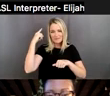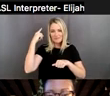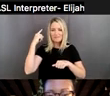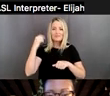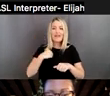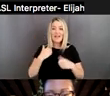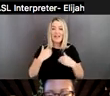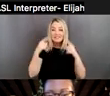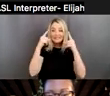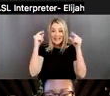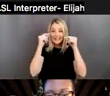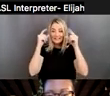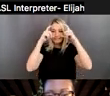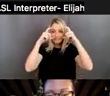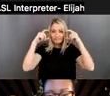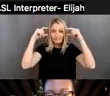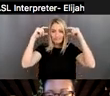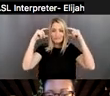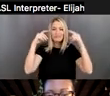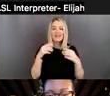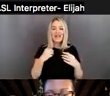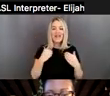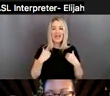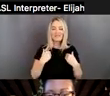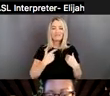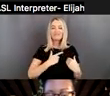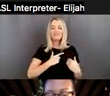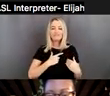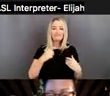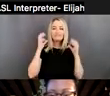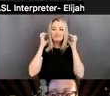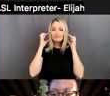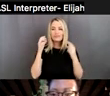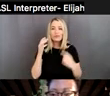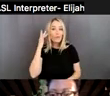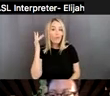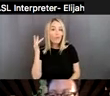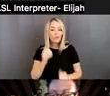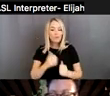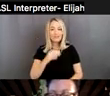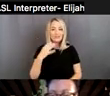tortoiseshell glasses, gold jewelry, and an orange shirt.